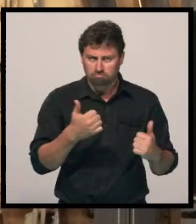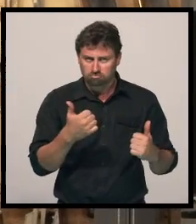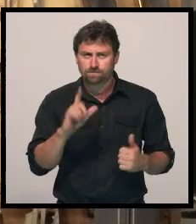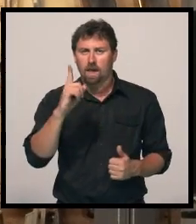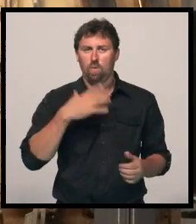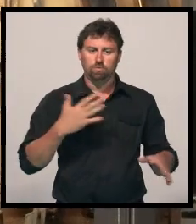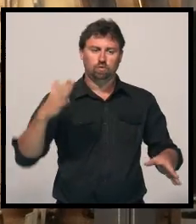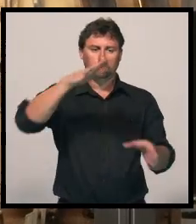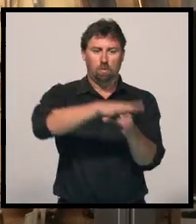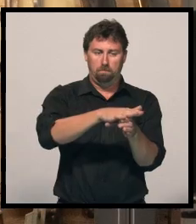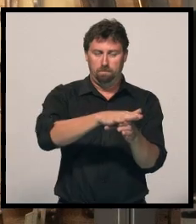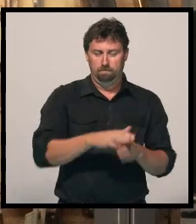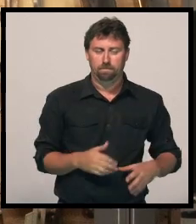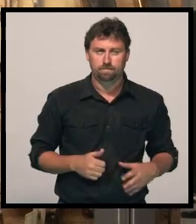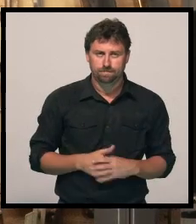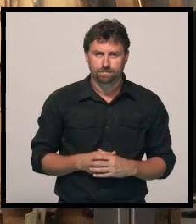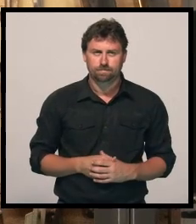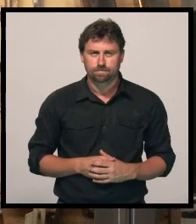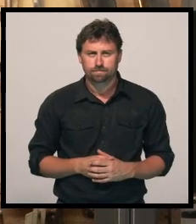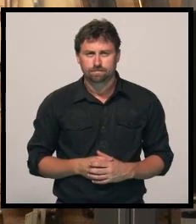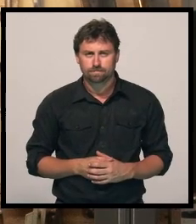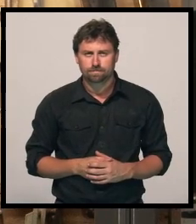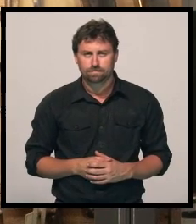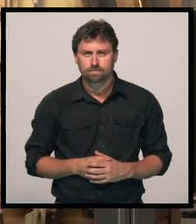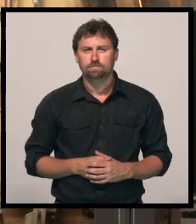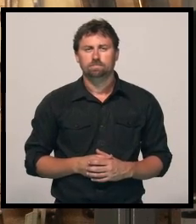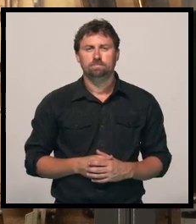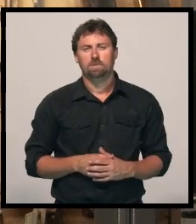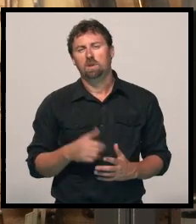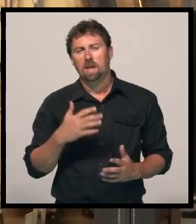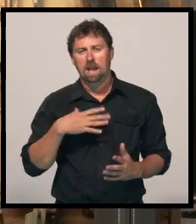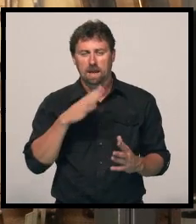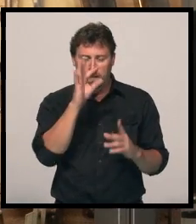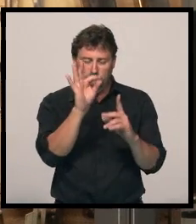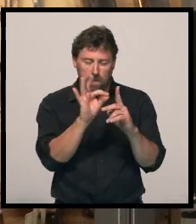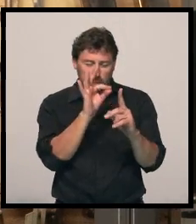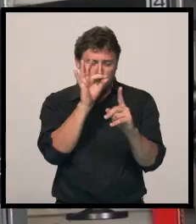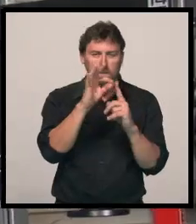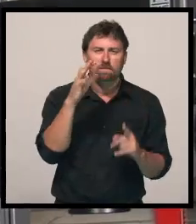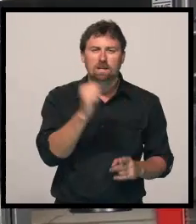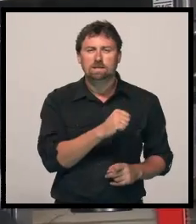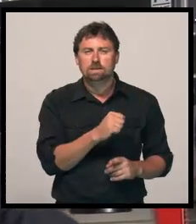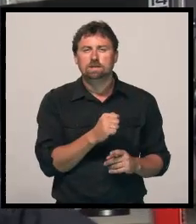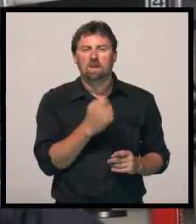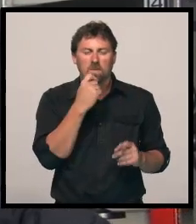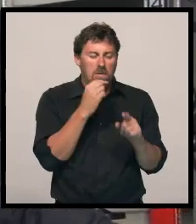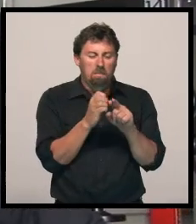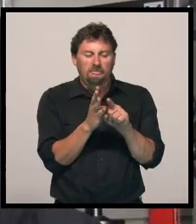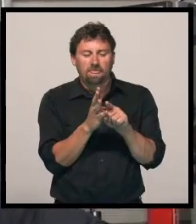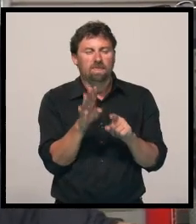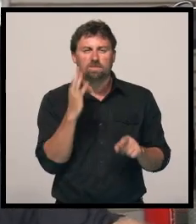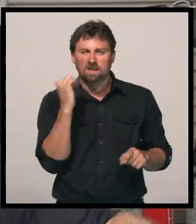on. The top, again, you've got to be reasonably precise, but you've got these raggly bits, it doesn't matter.